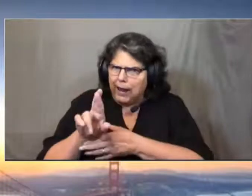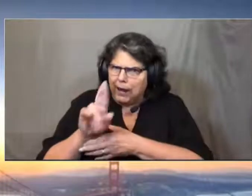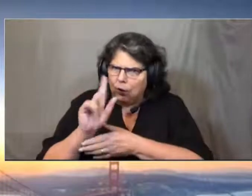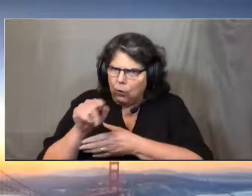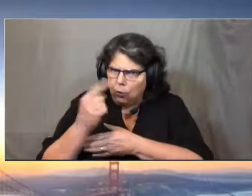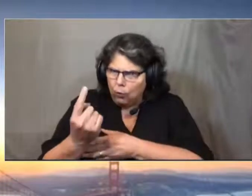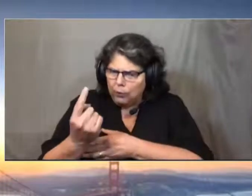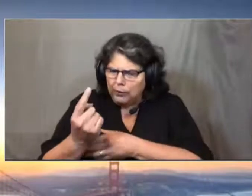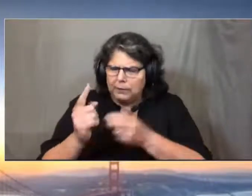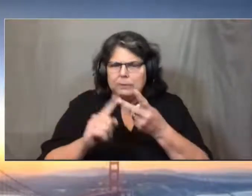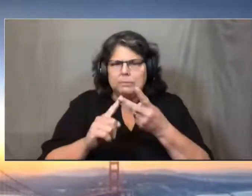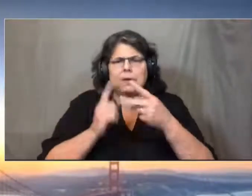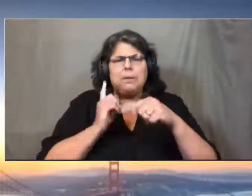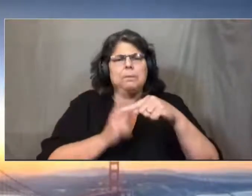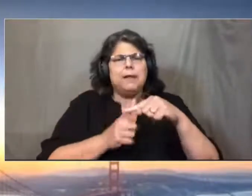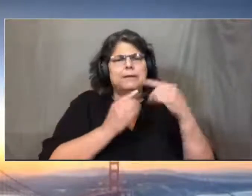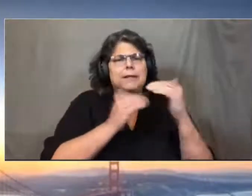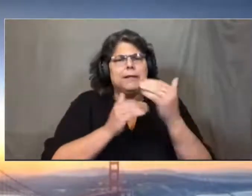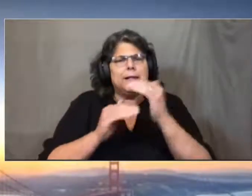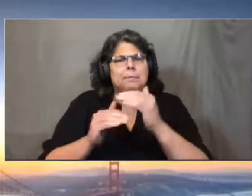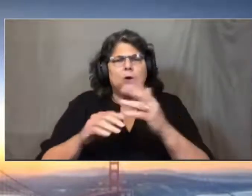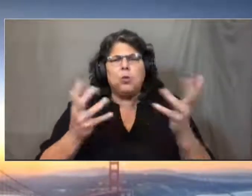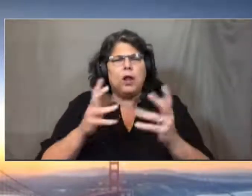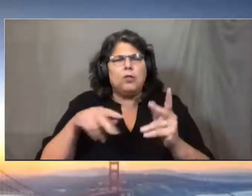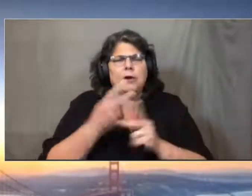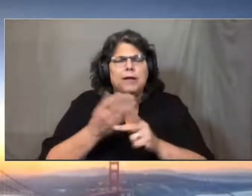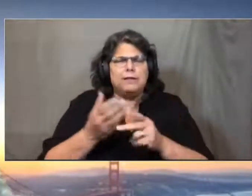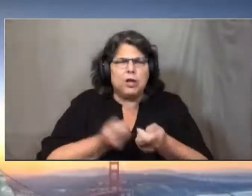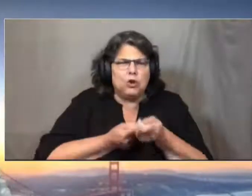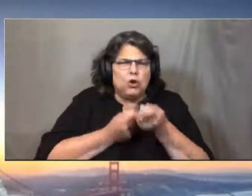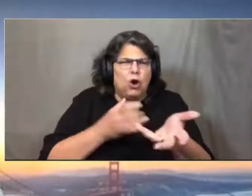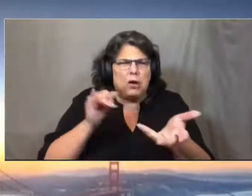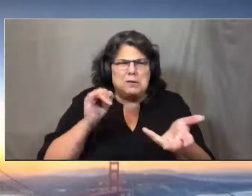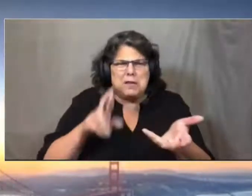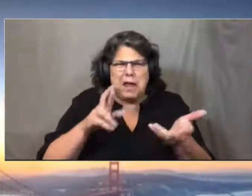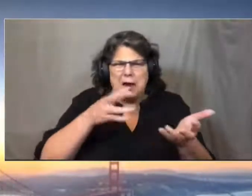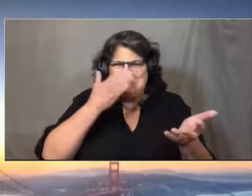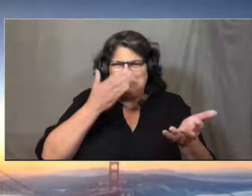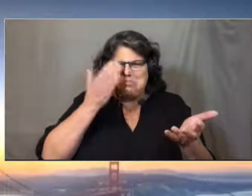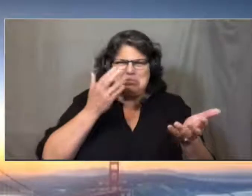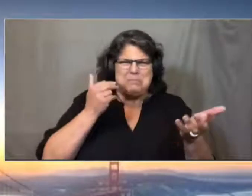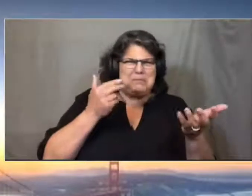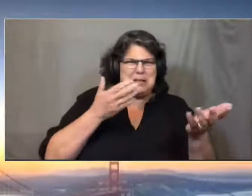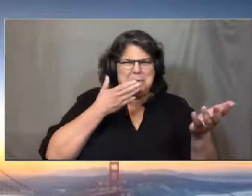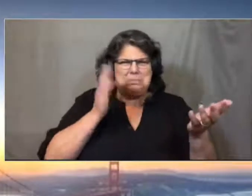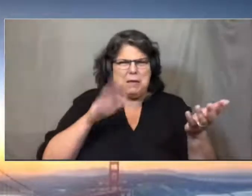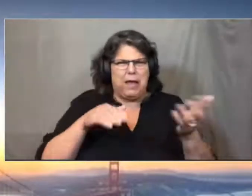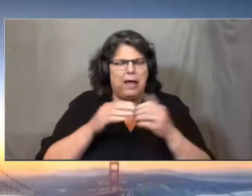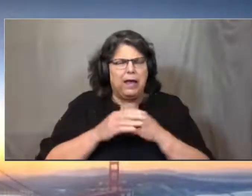other sources of indoor pollution. You know, for example,